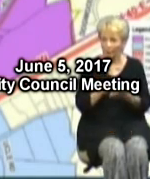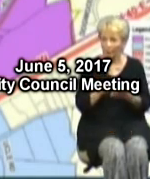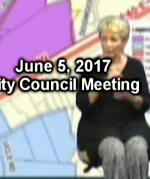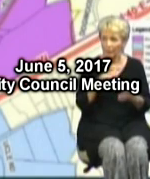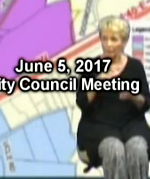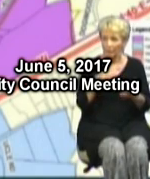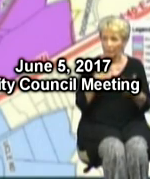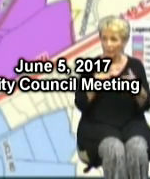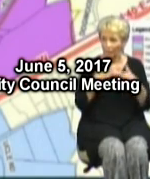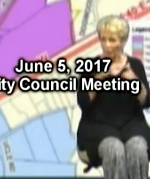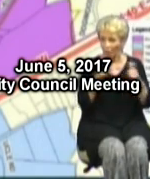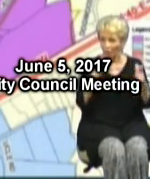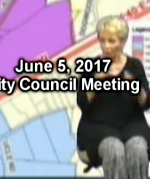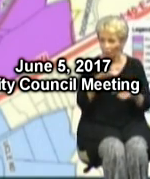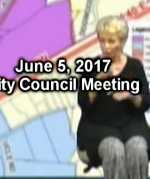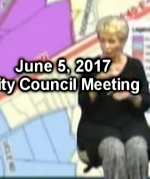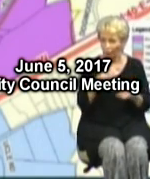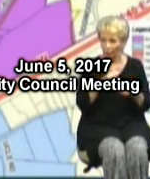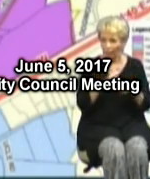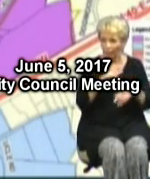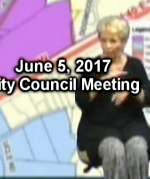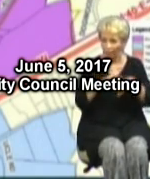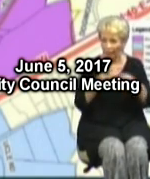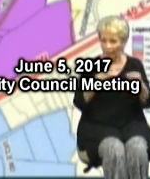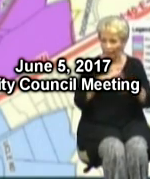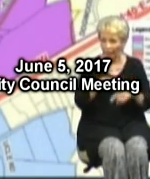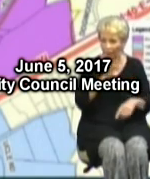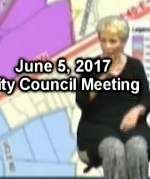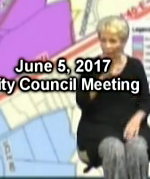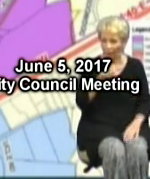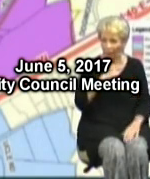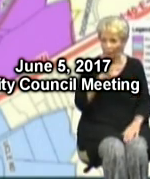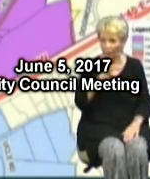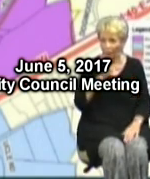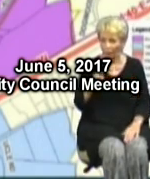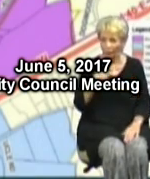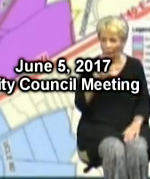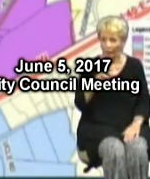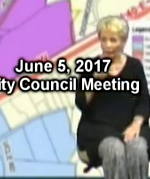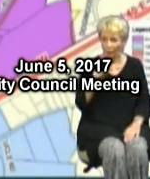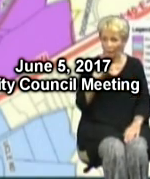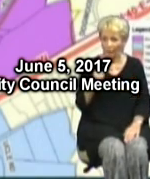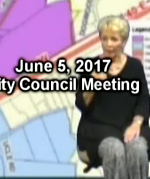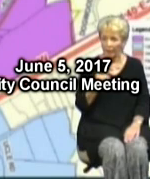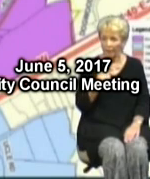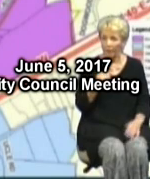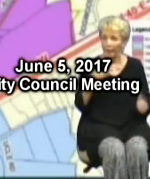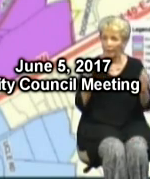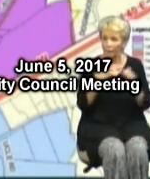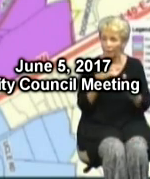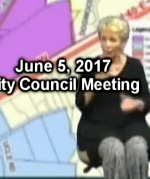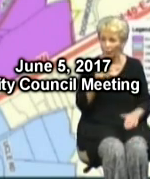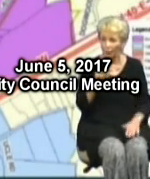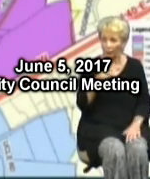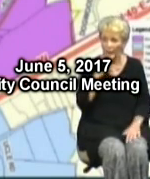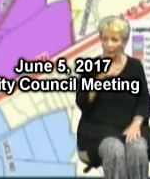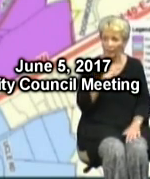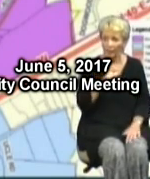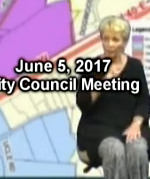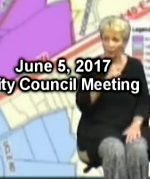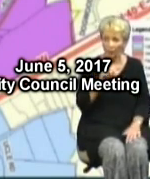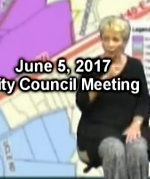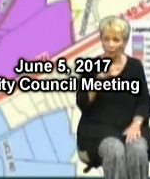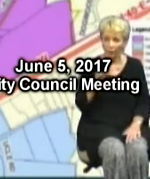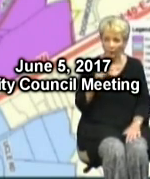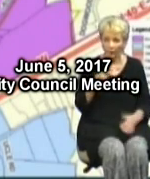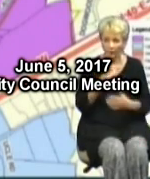have a large tract of vacant land, which is 45.22 acres. You have a smaller tract, which is 11.03